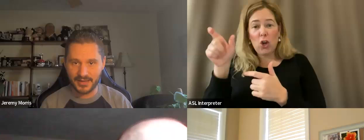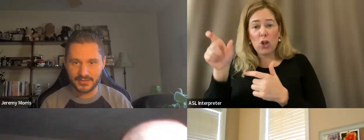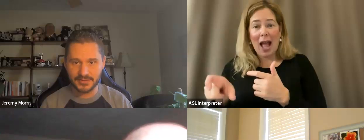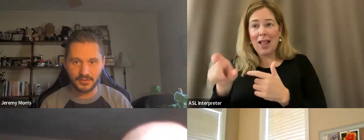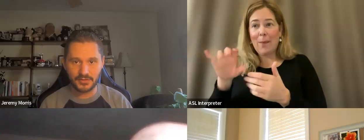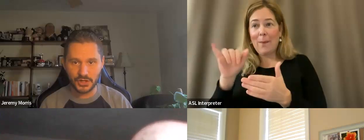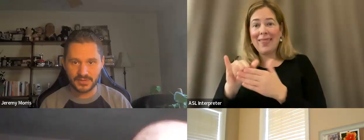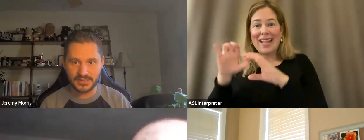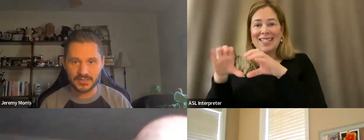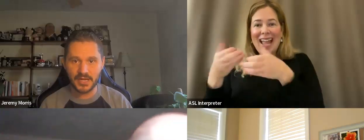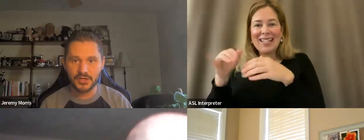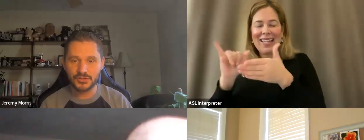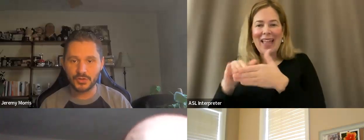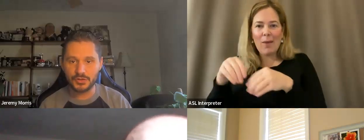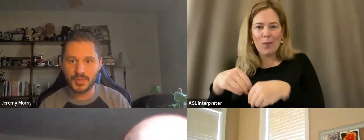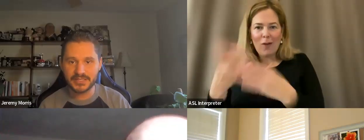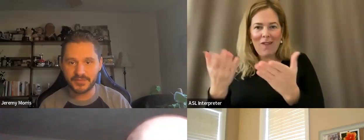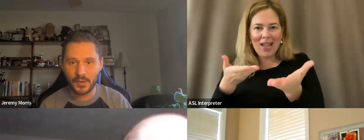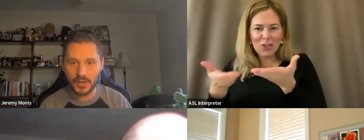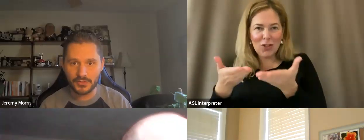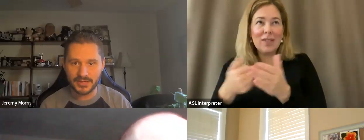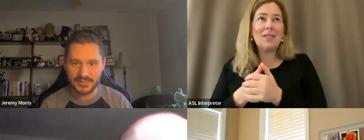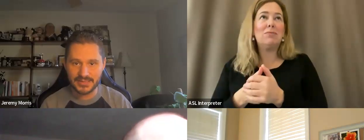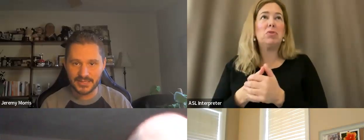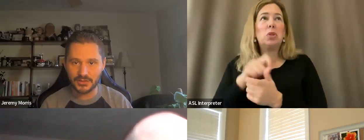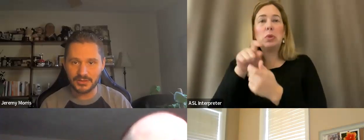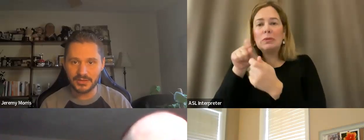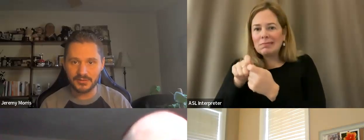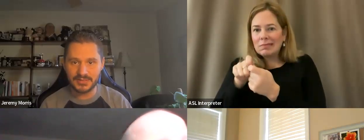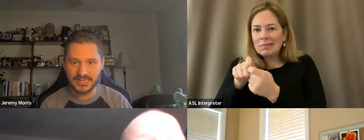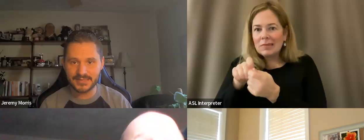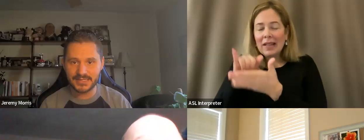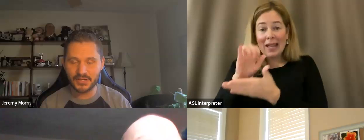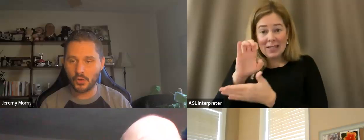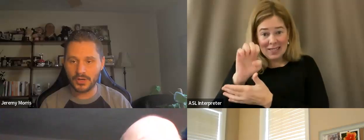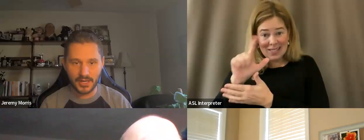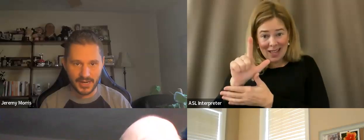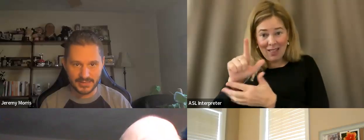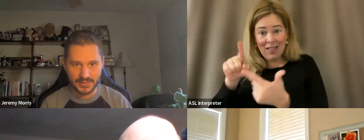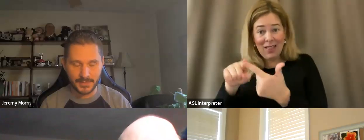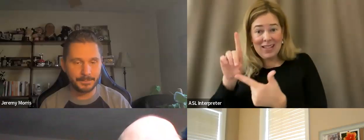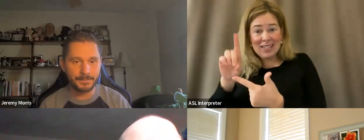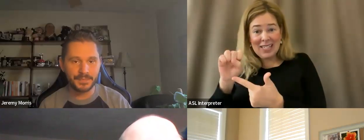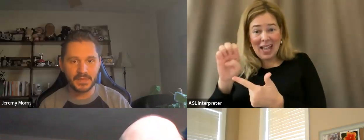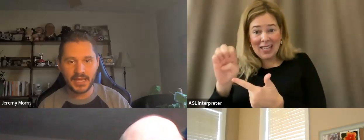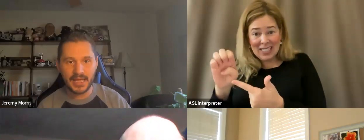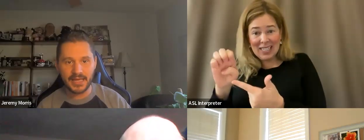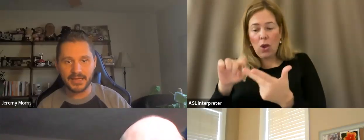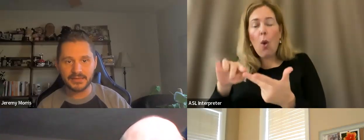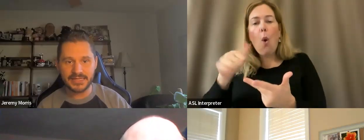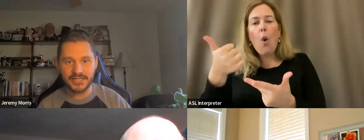that provides the services. So you specify whether it is the SIL, the DSE, or another entity.